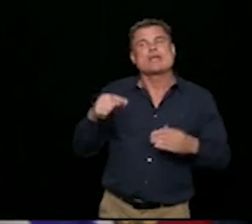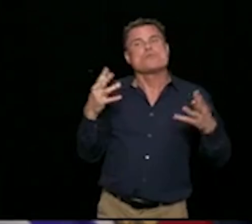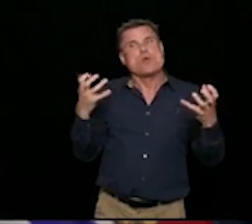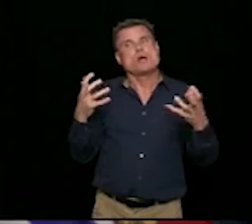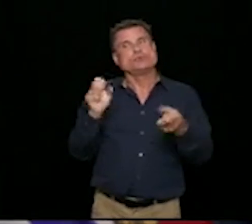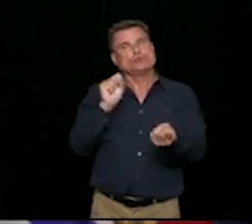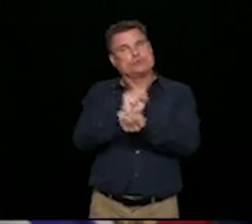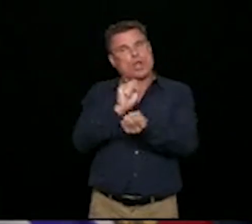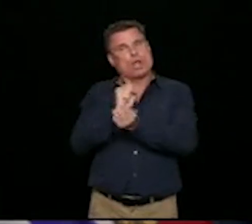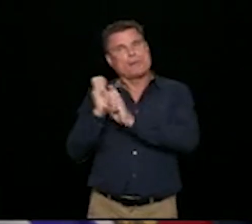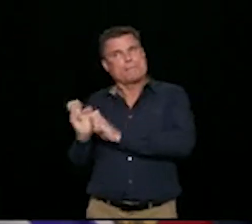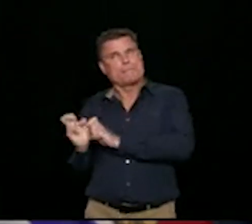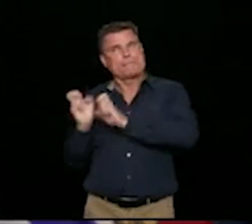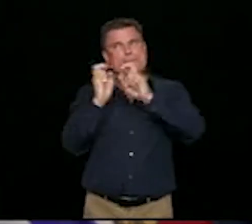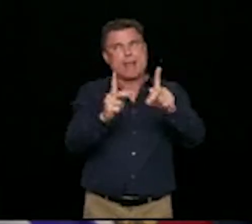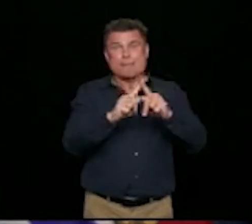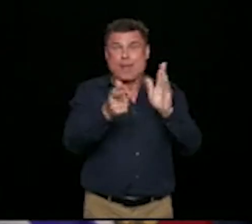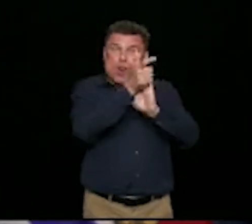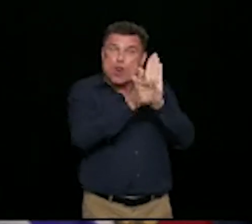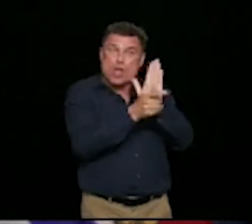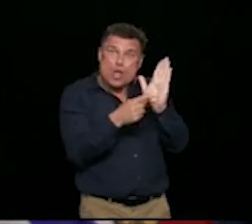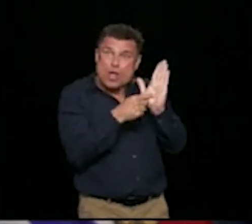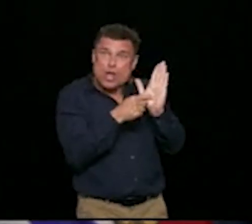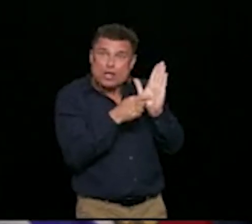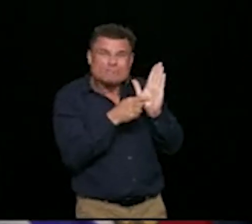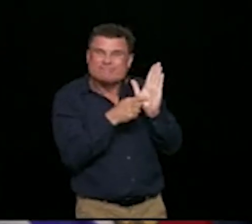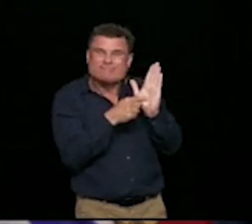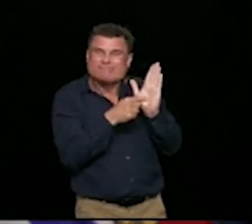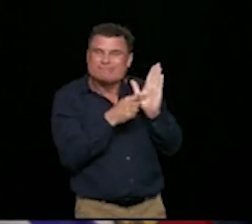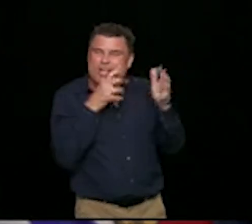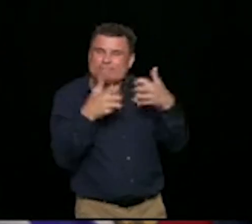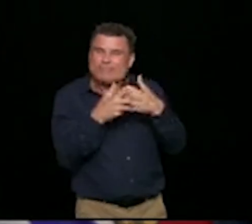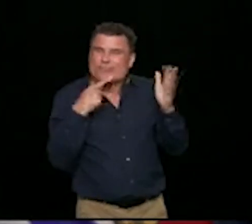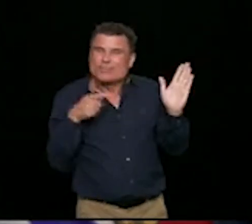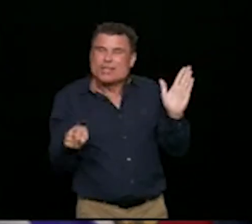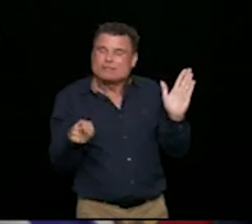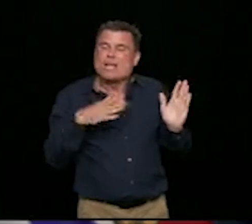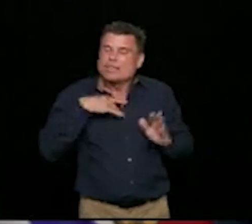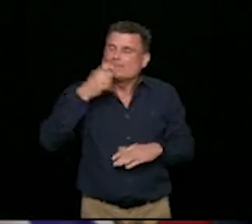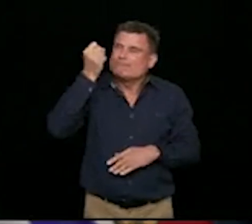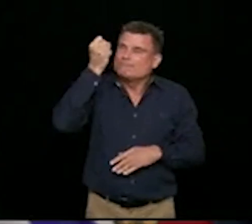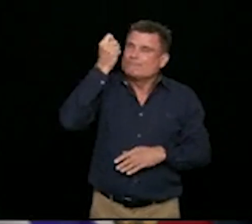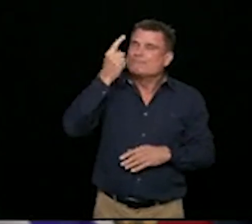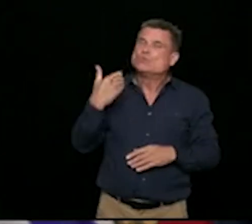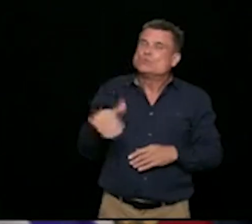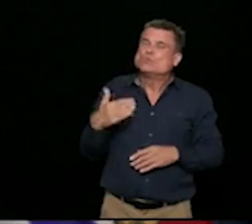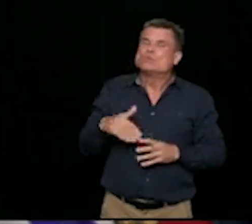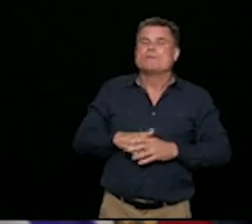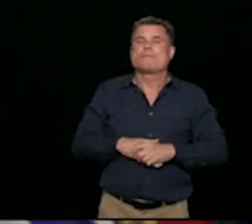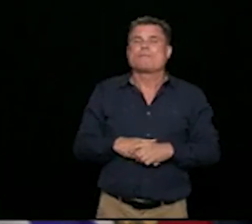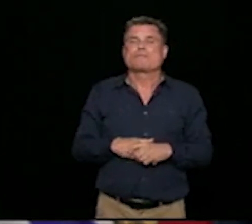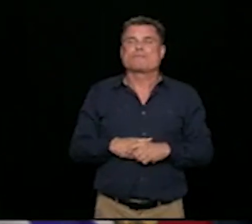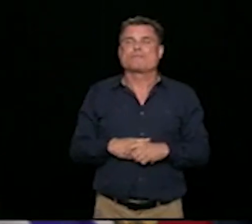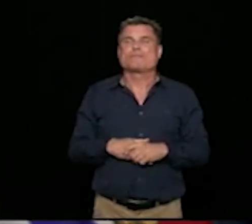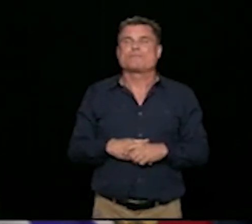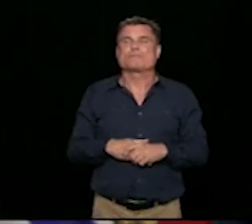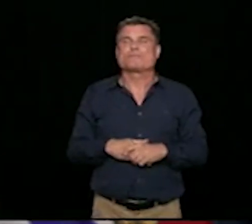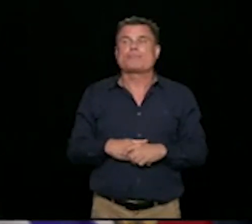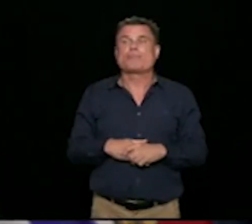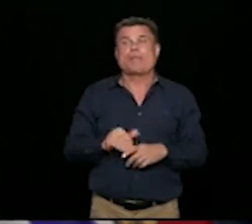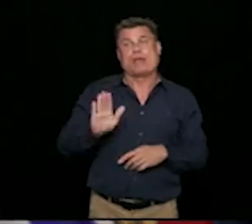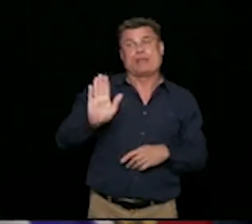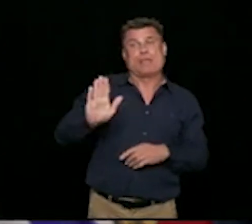asking for their jobs retention recall rights. It's unprecedented times that we are going through. The pandemic